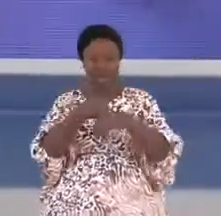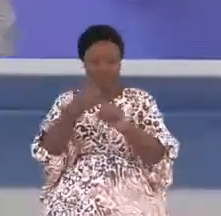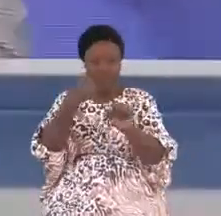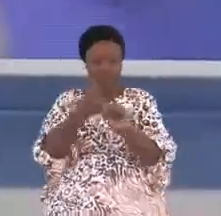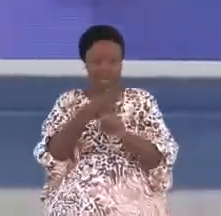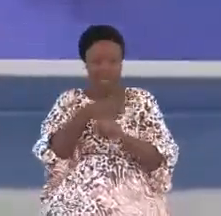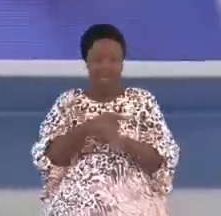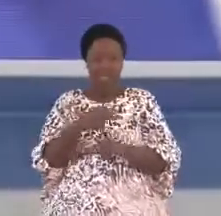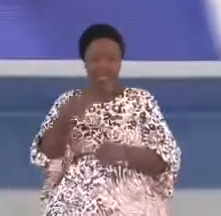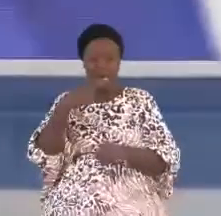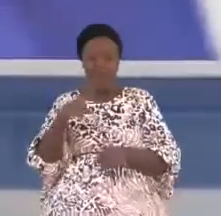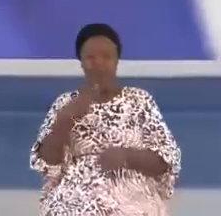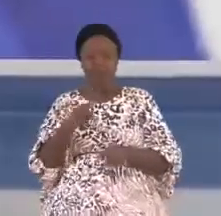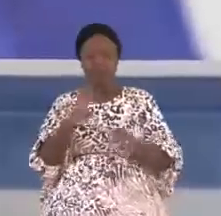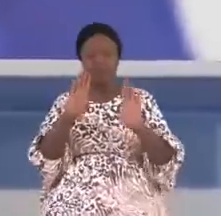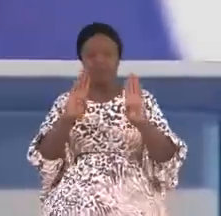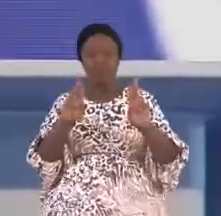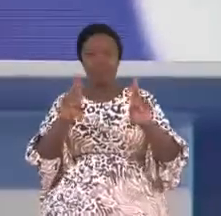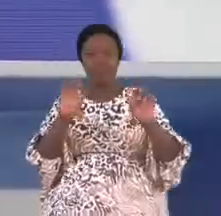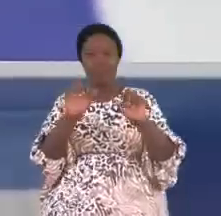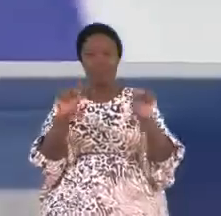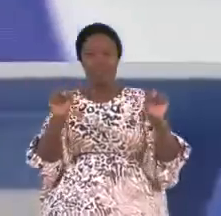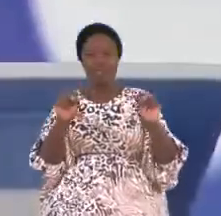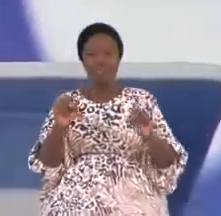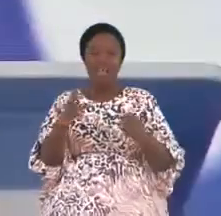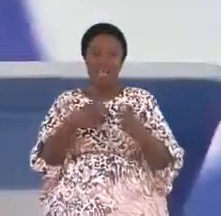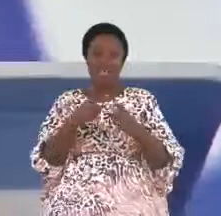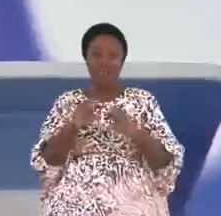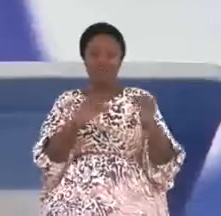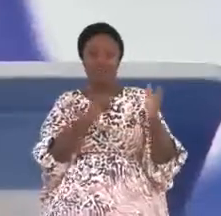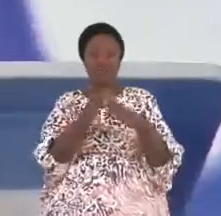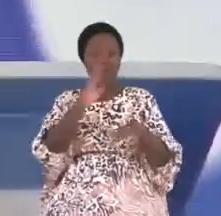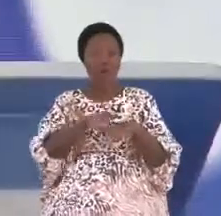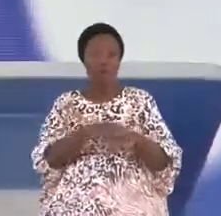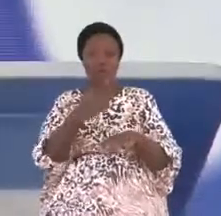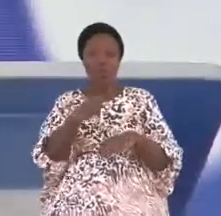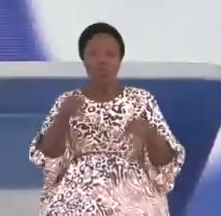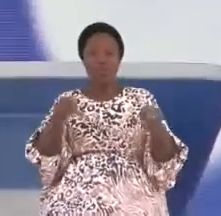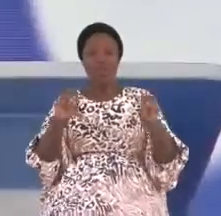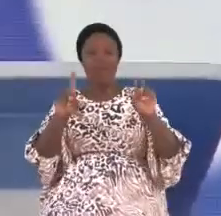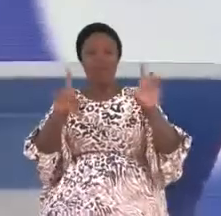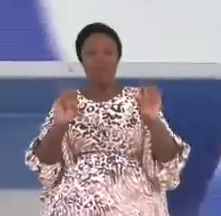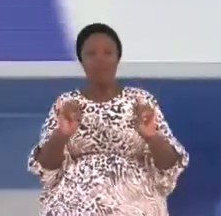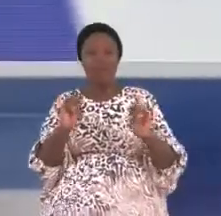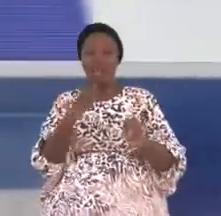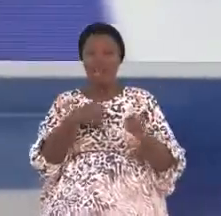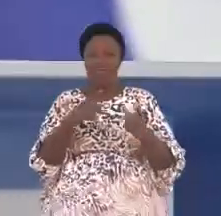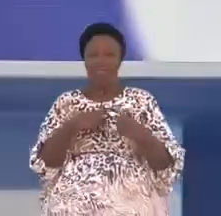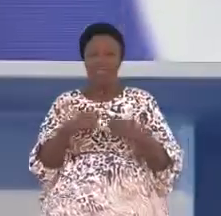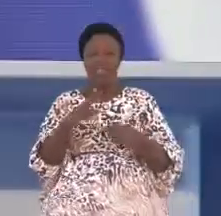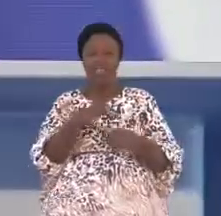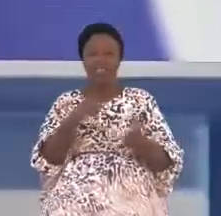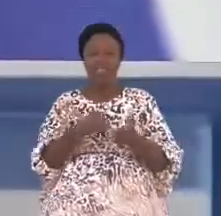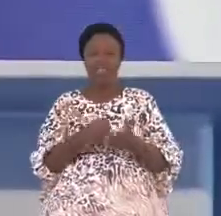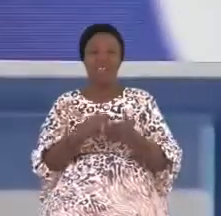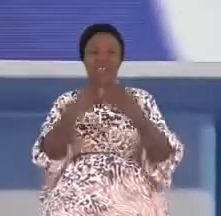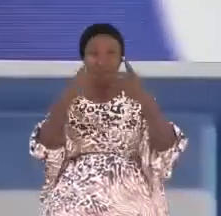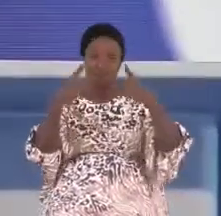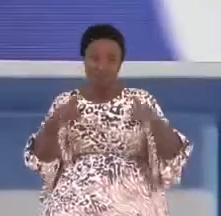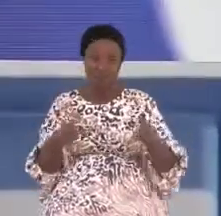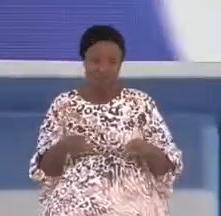serpent of brass and put it upon a pole and it came to pass